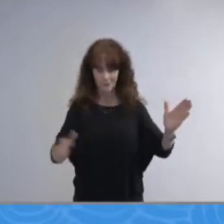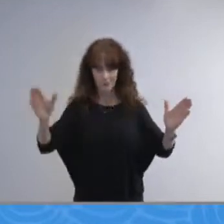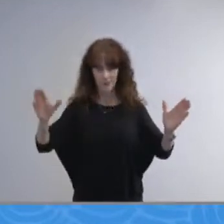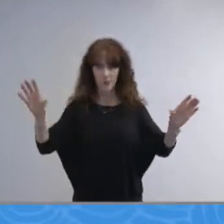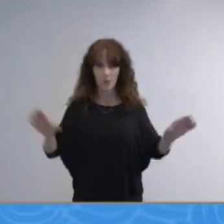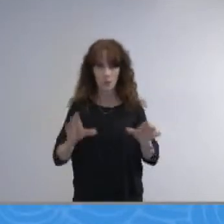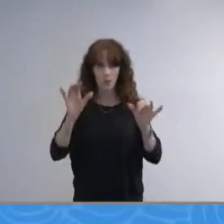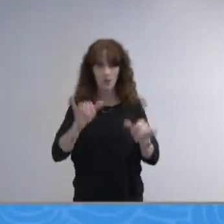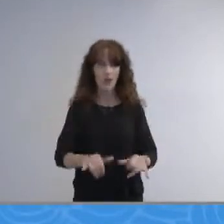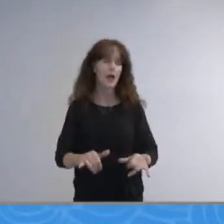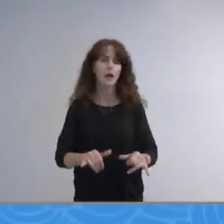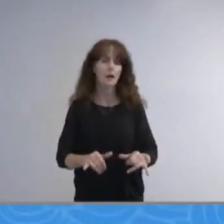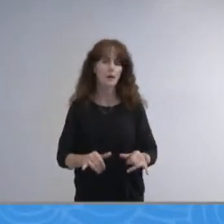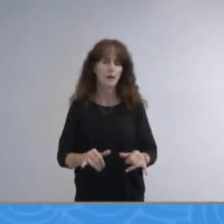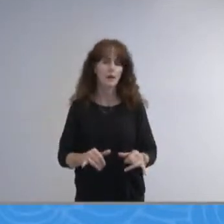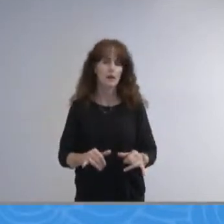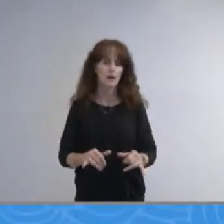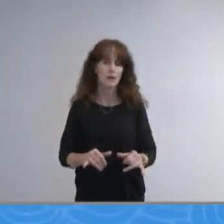that.